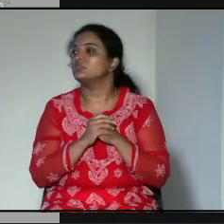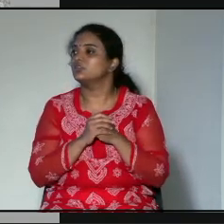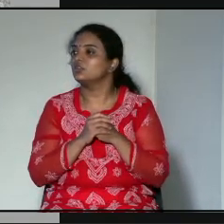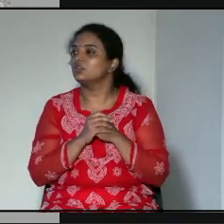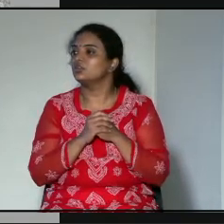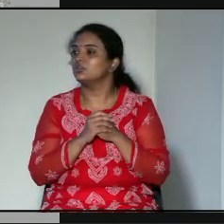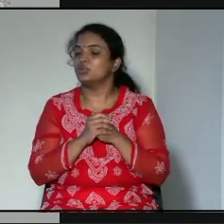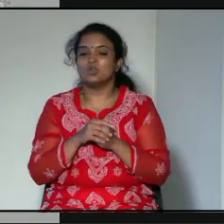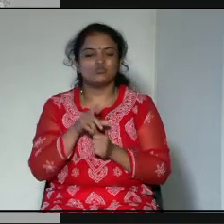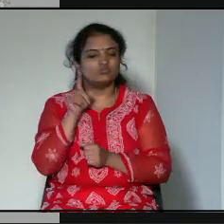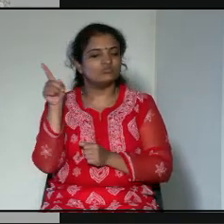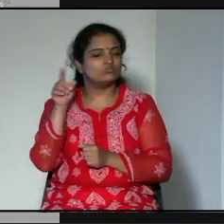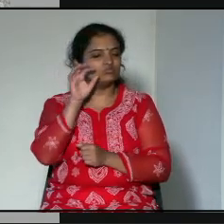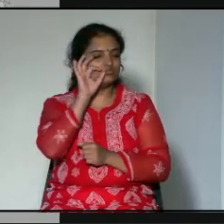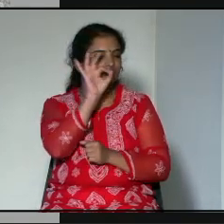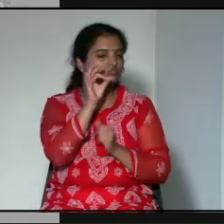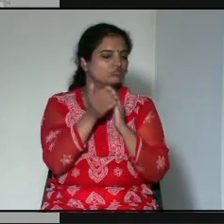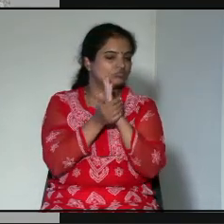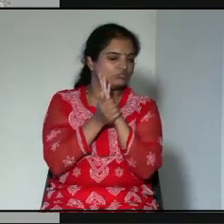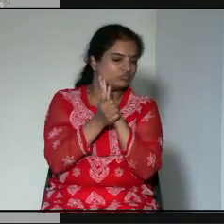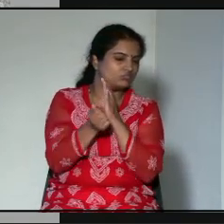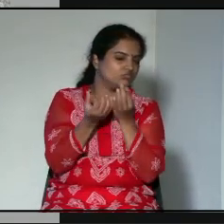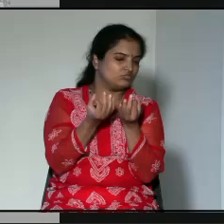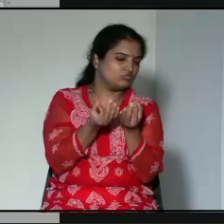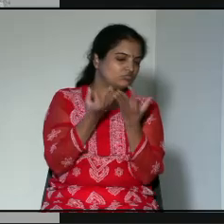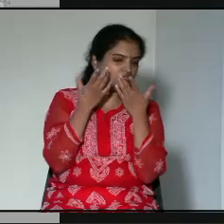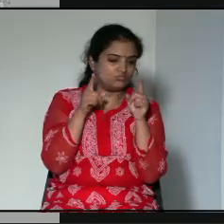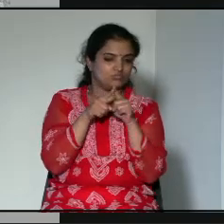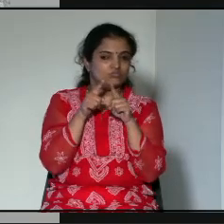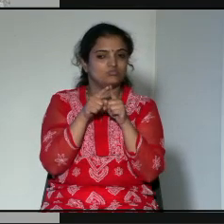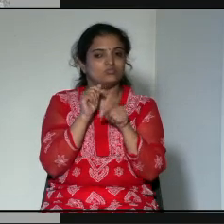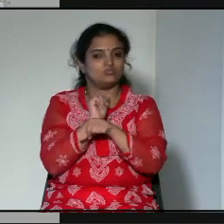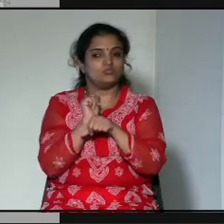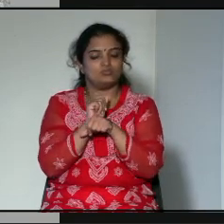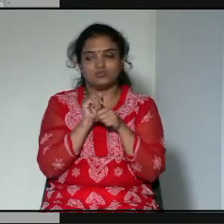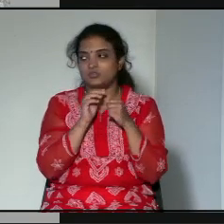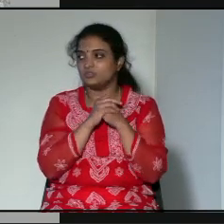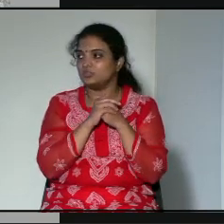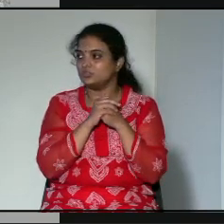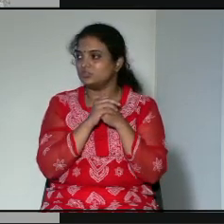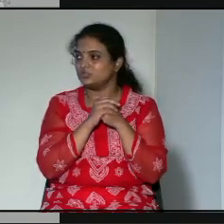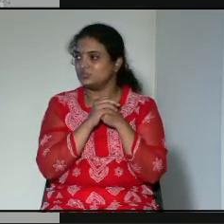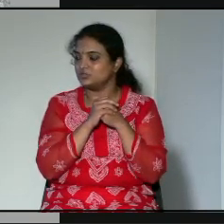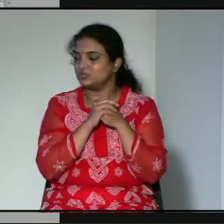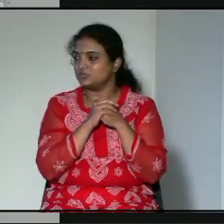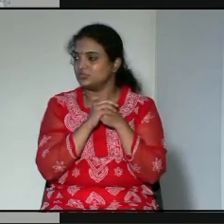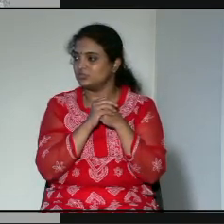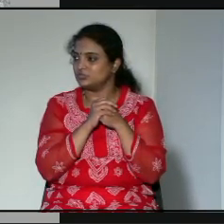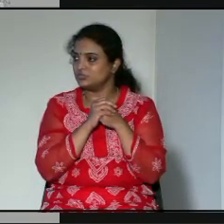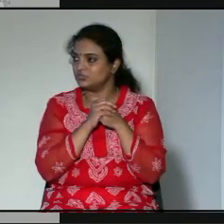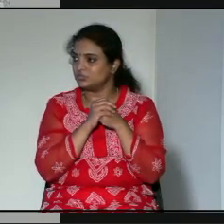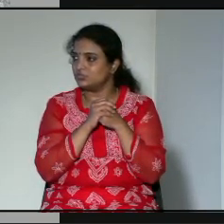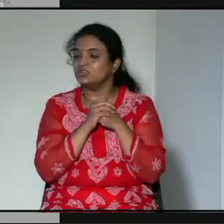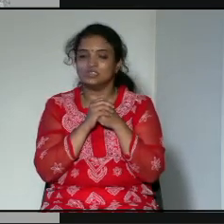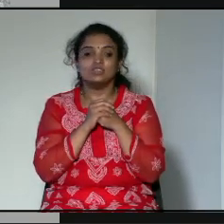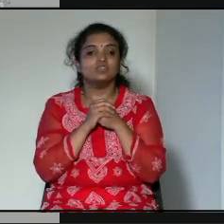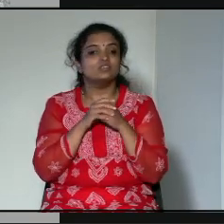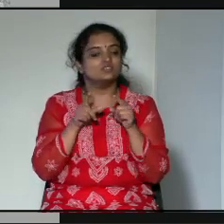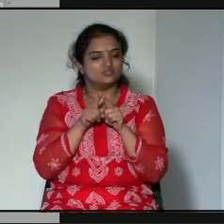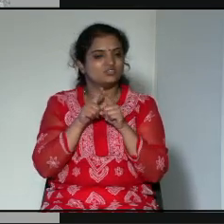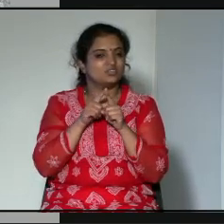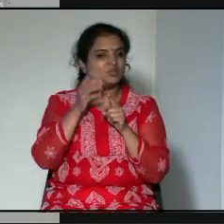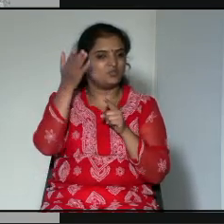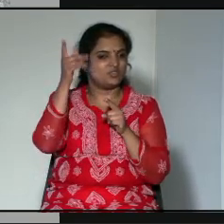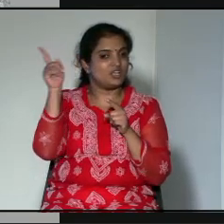most skilled of these workers was also the more incalcitrant, as she writes in her